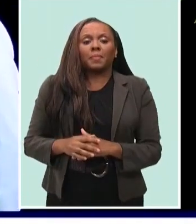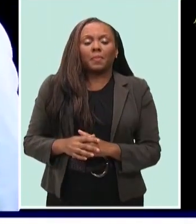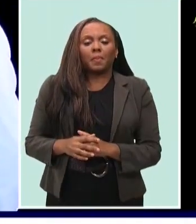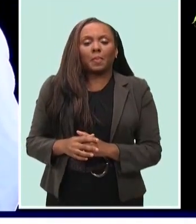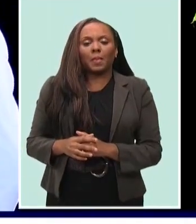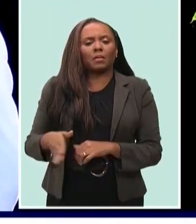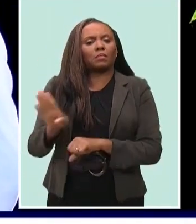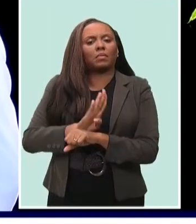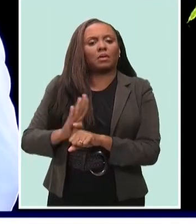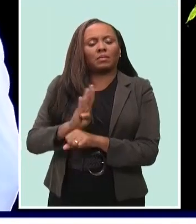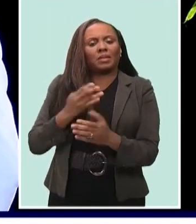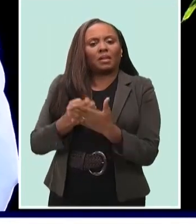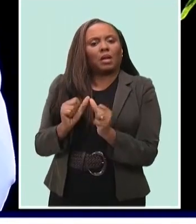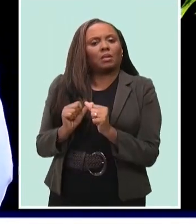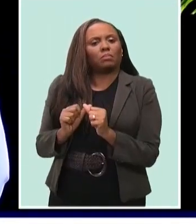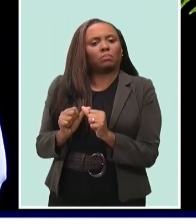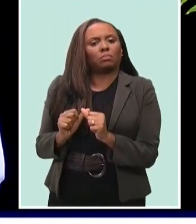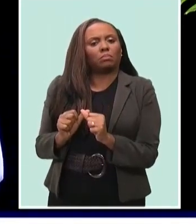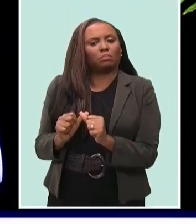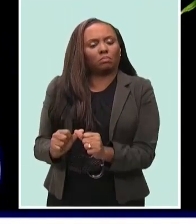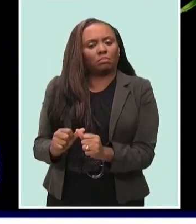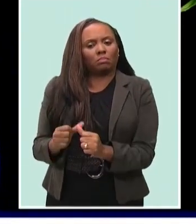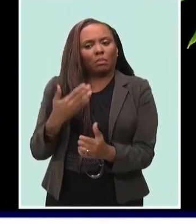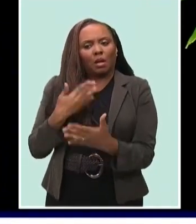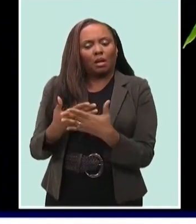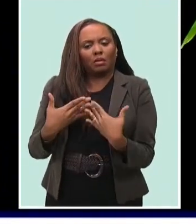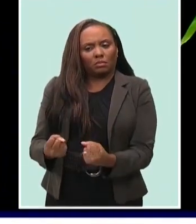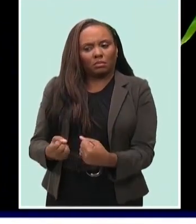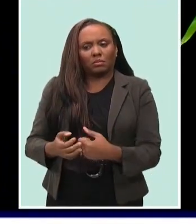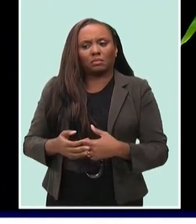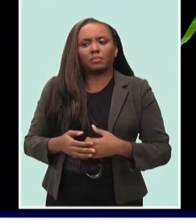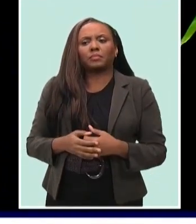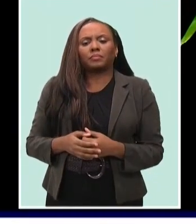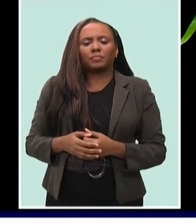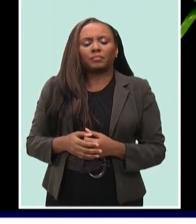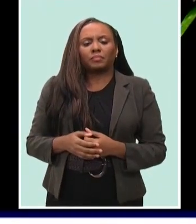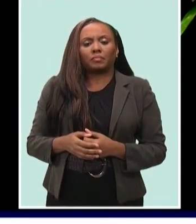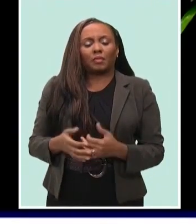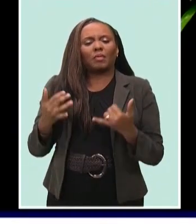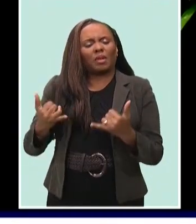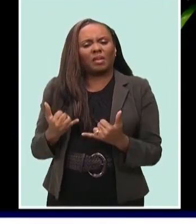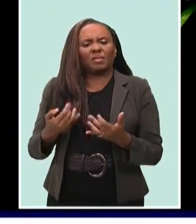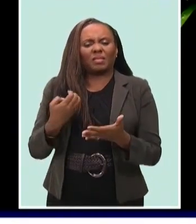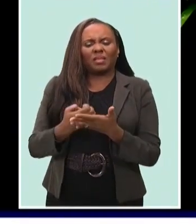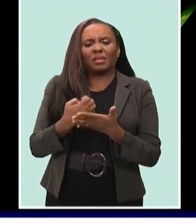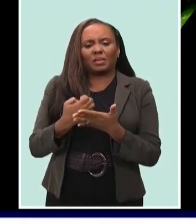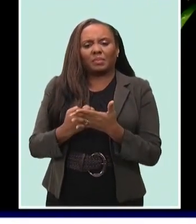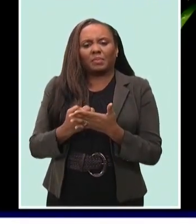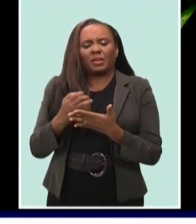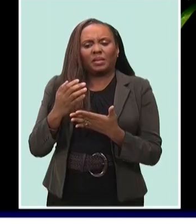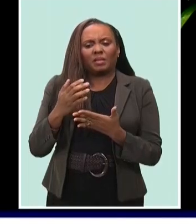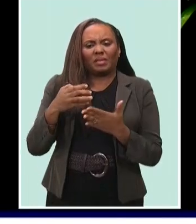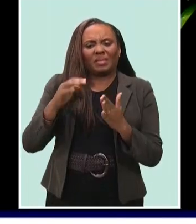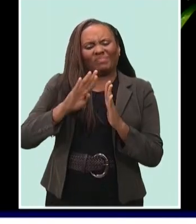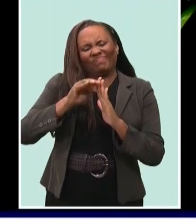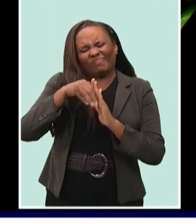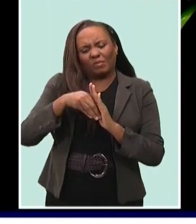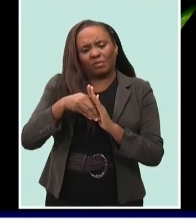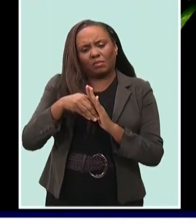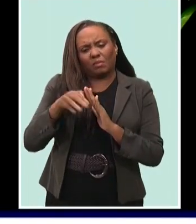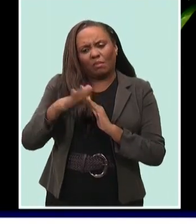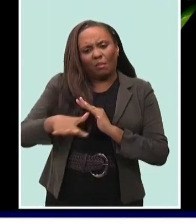a stable economy. I know we're having an economic downturn at this time, but we have a lot of